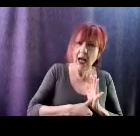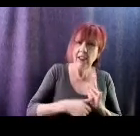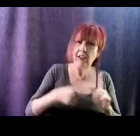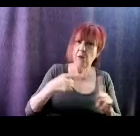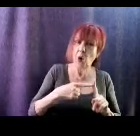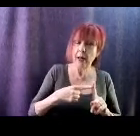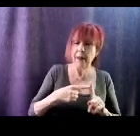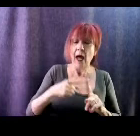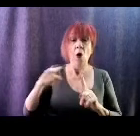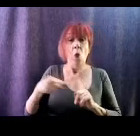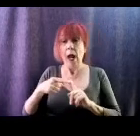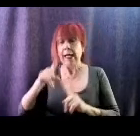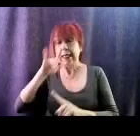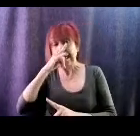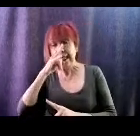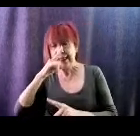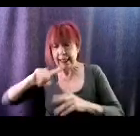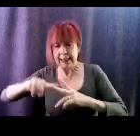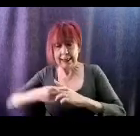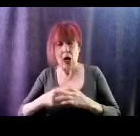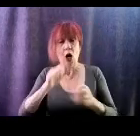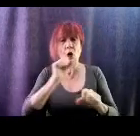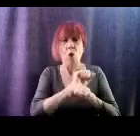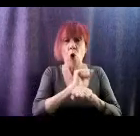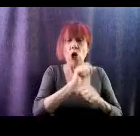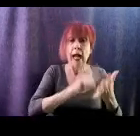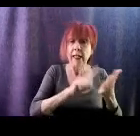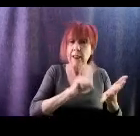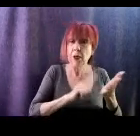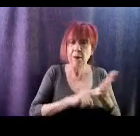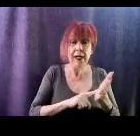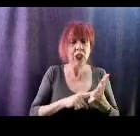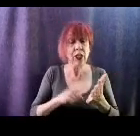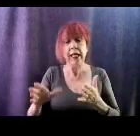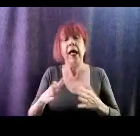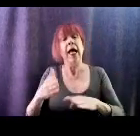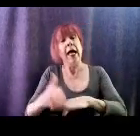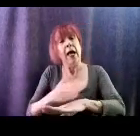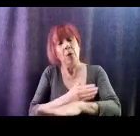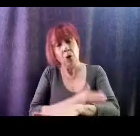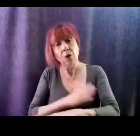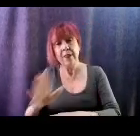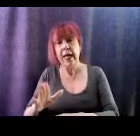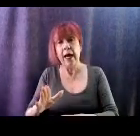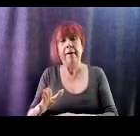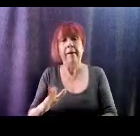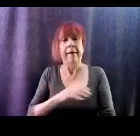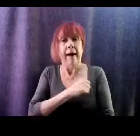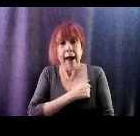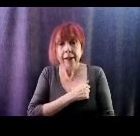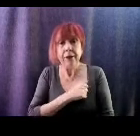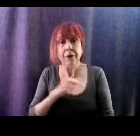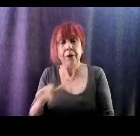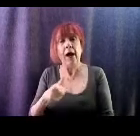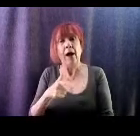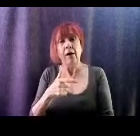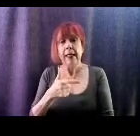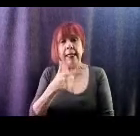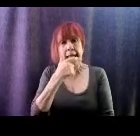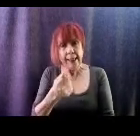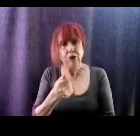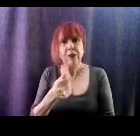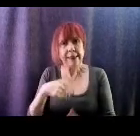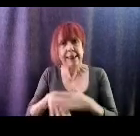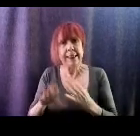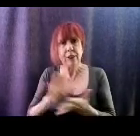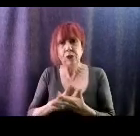in work exploration can do so many things for them, including getting them more interested in school. So it was just a breath of fresh air talking to the kids